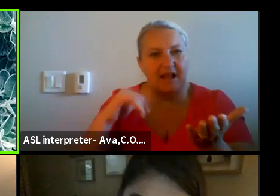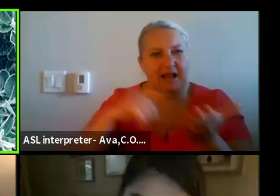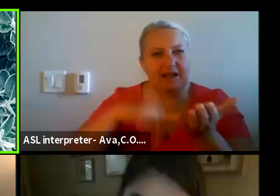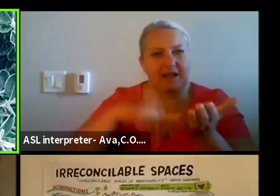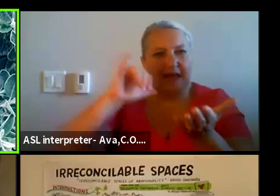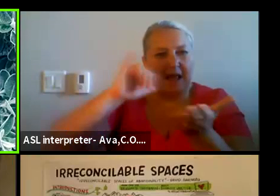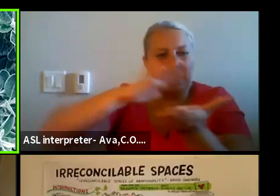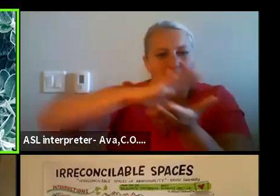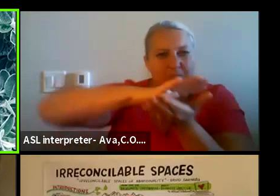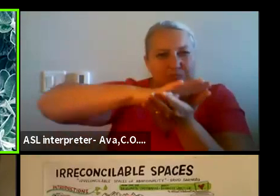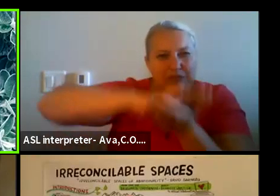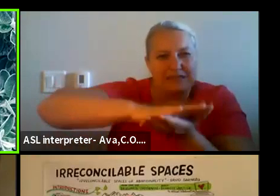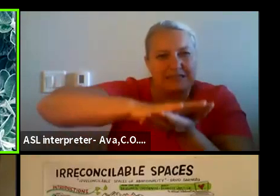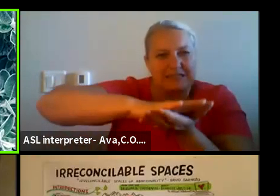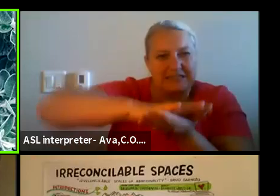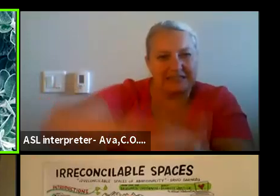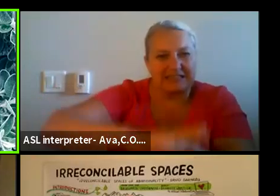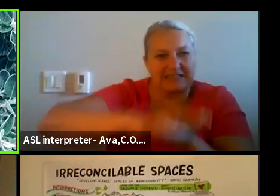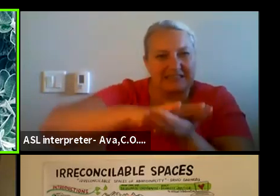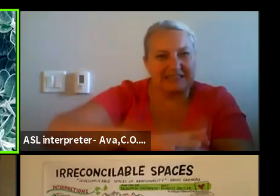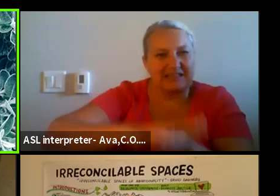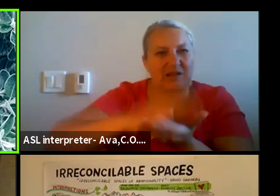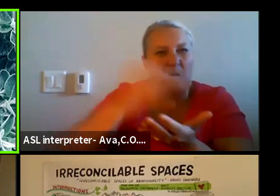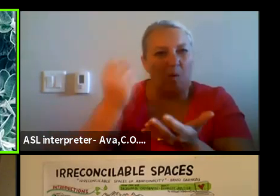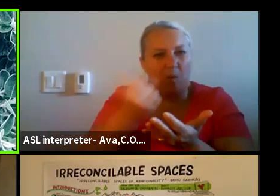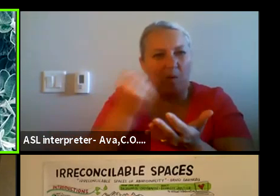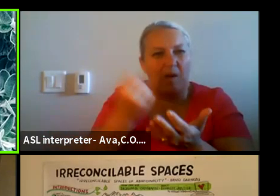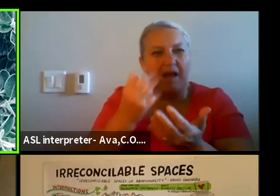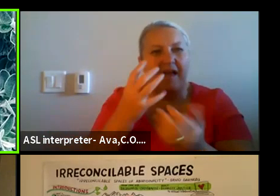then this sort of dizzy feeling.